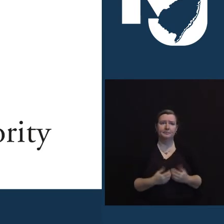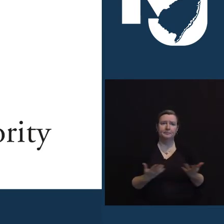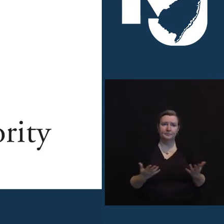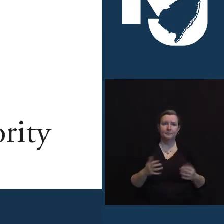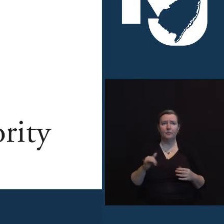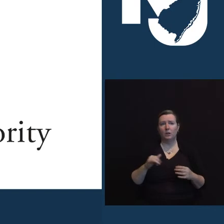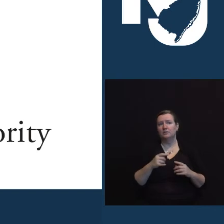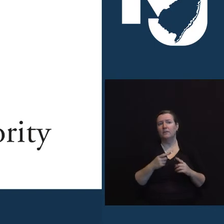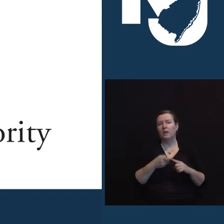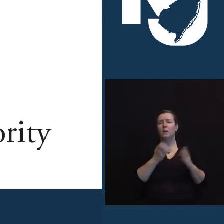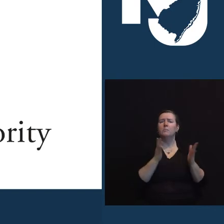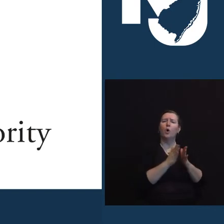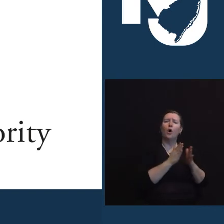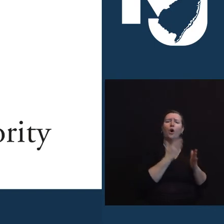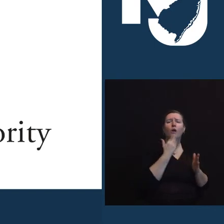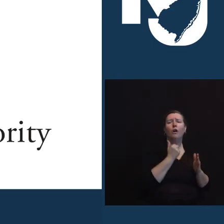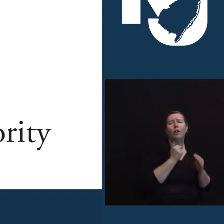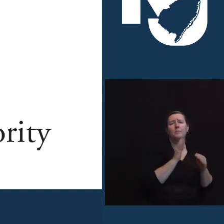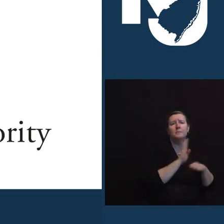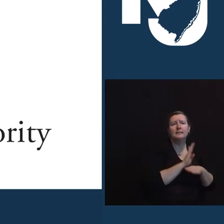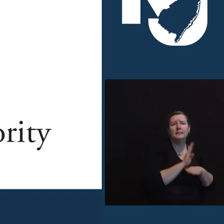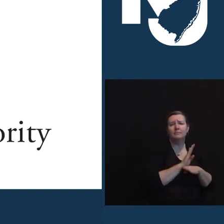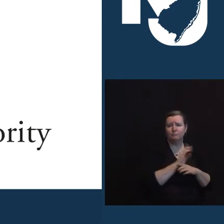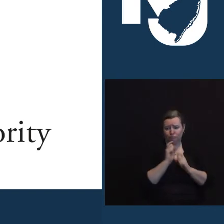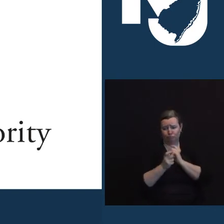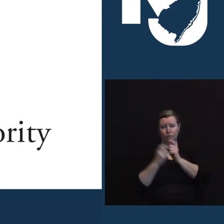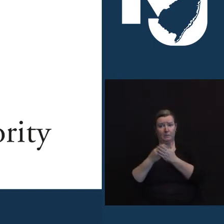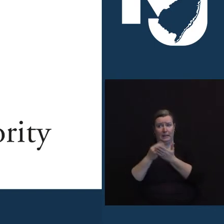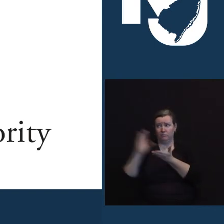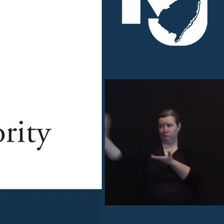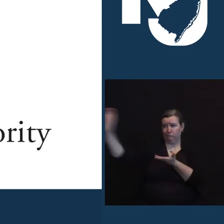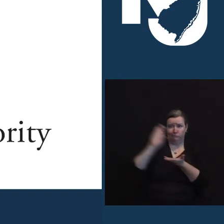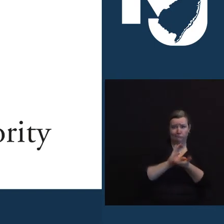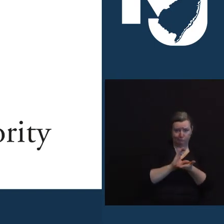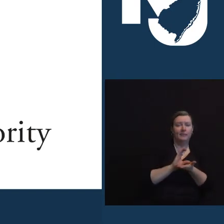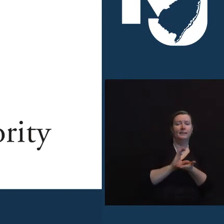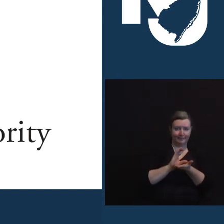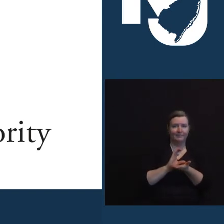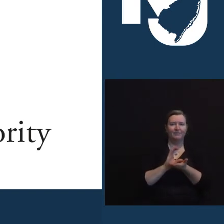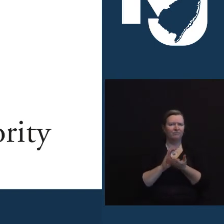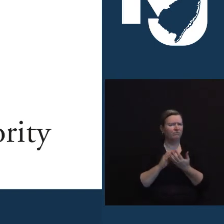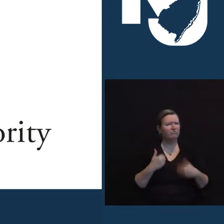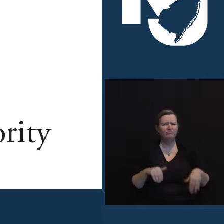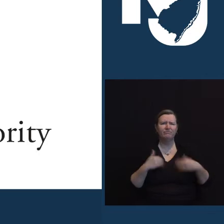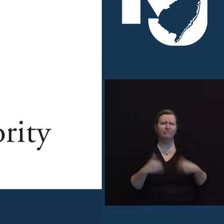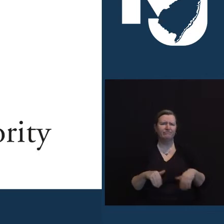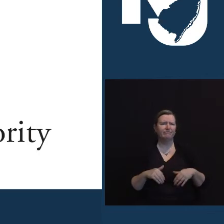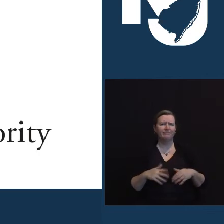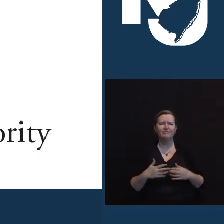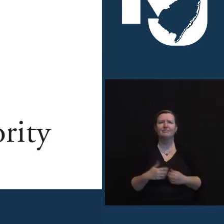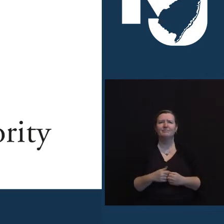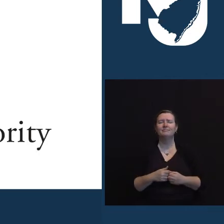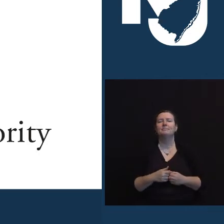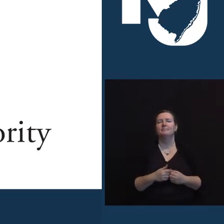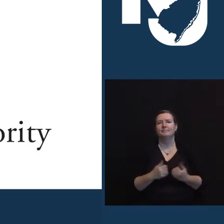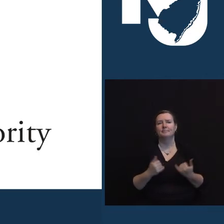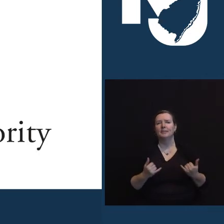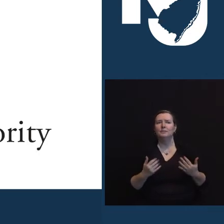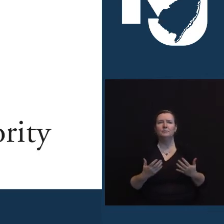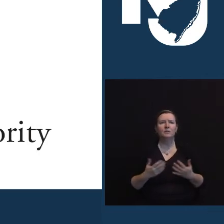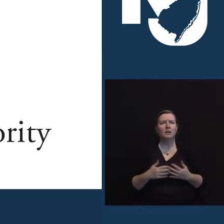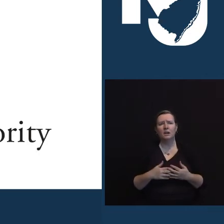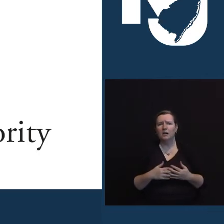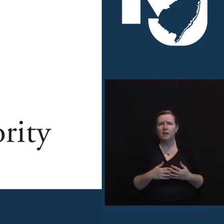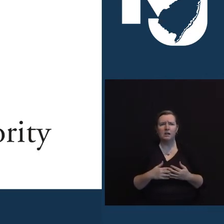Program. It stood up to help businesses in the 64 municipalities where it operates. And today we're just a stone's throw, I think